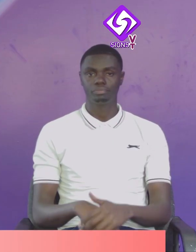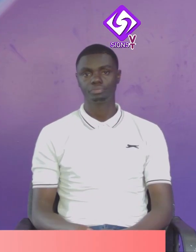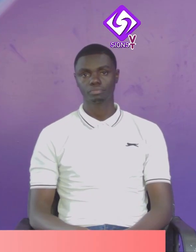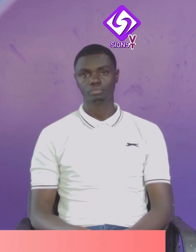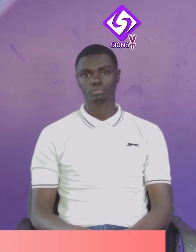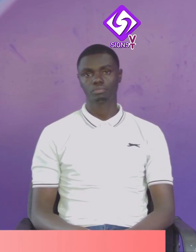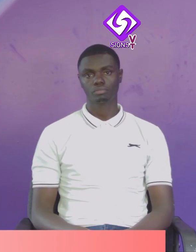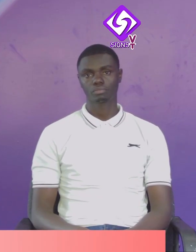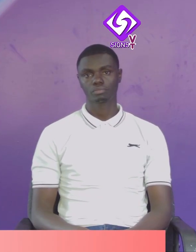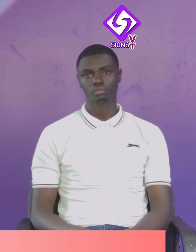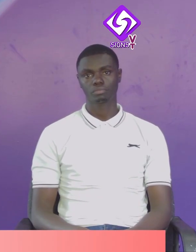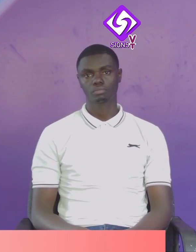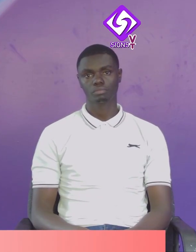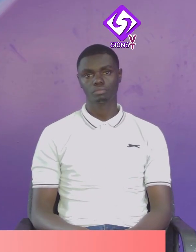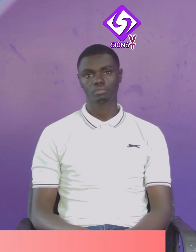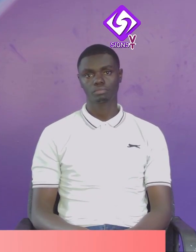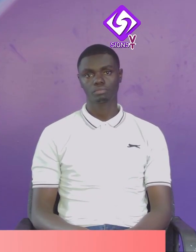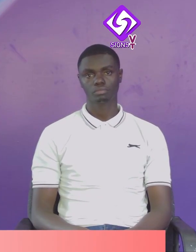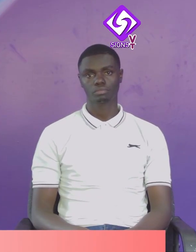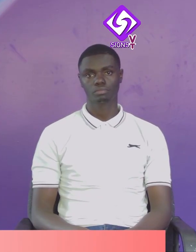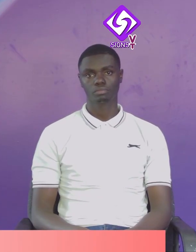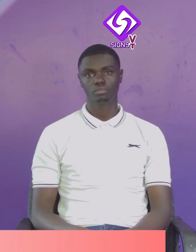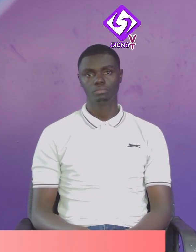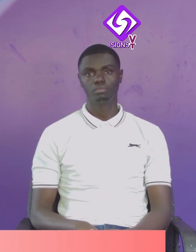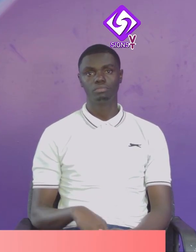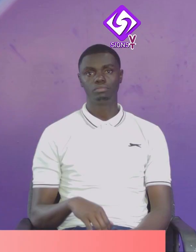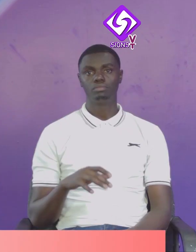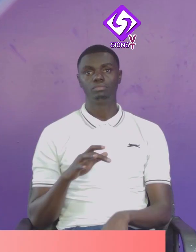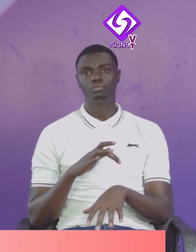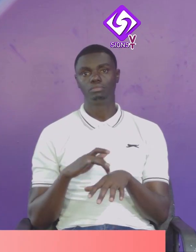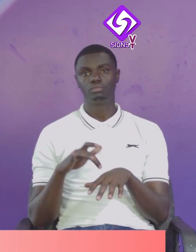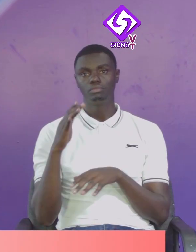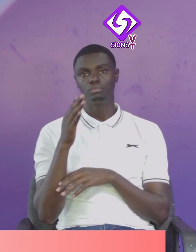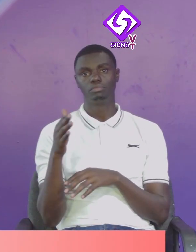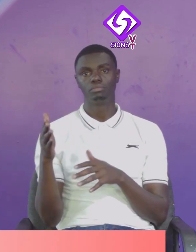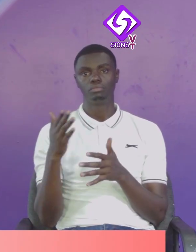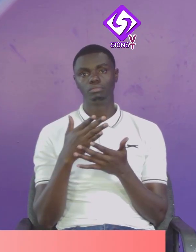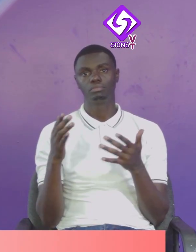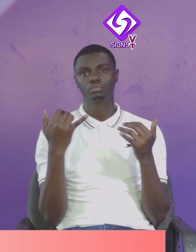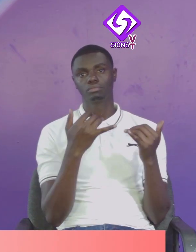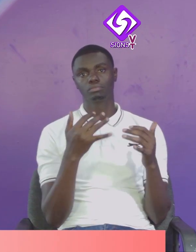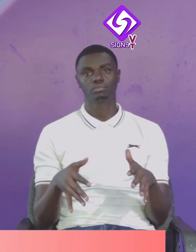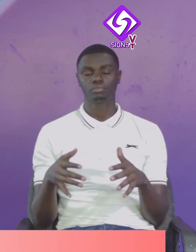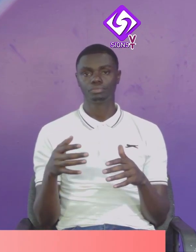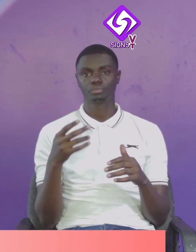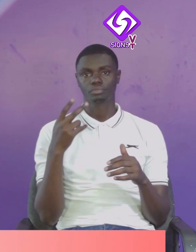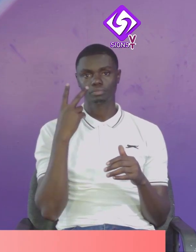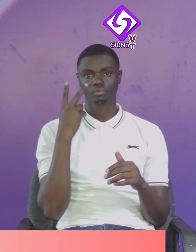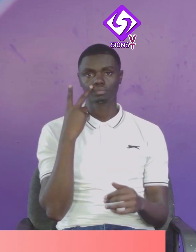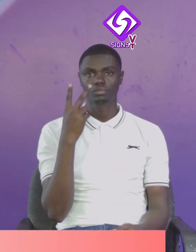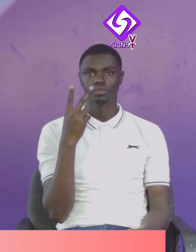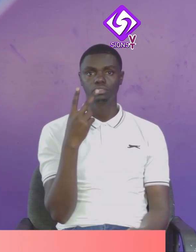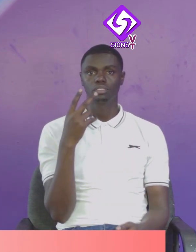Yeah. Right, but, that can be the effect is also there in some of their players. For example, when you look at Ademola Lookman, for